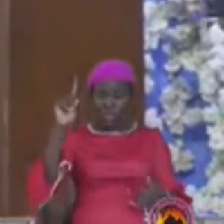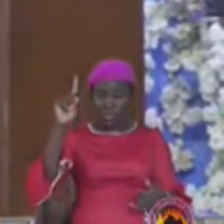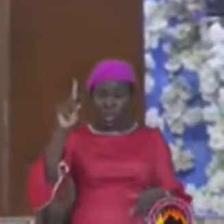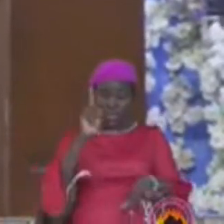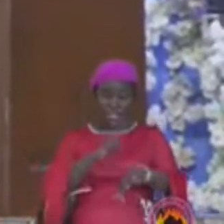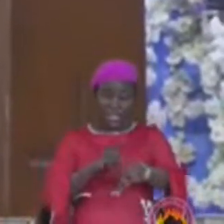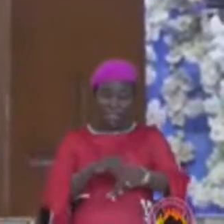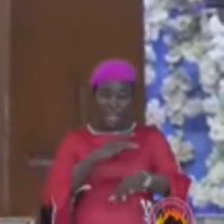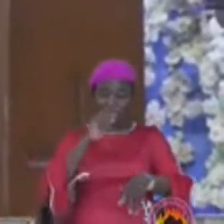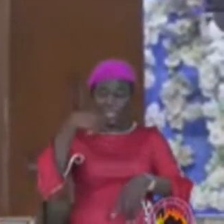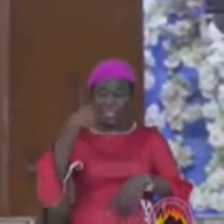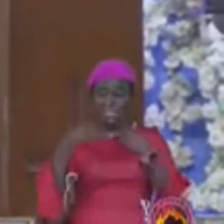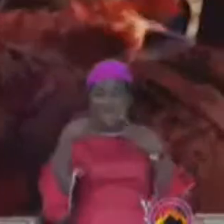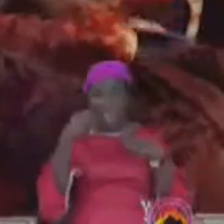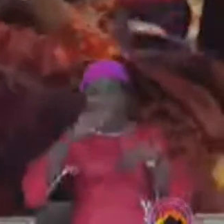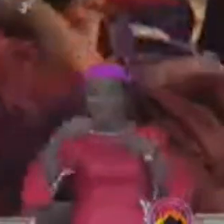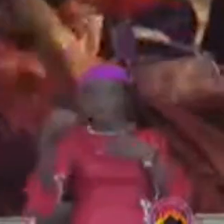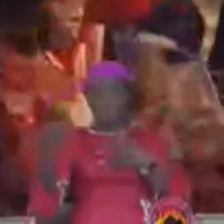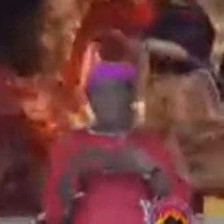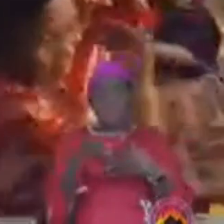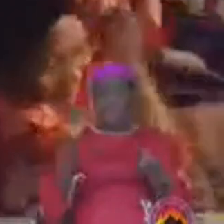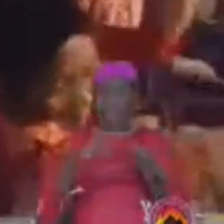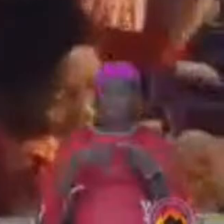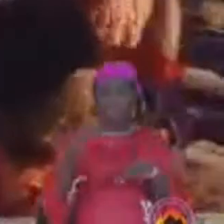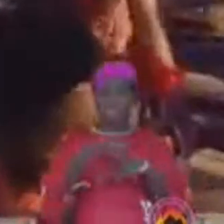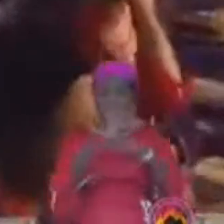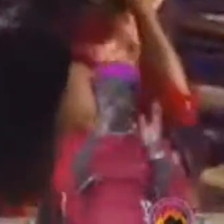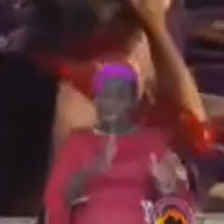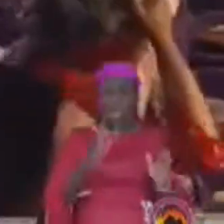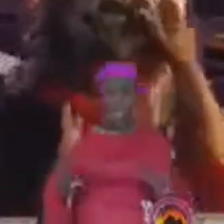senders. Let's go.